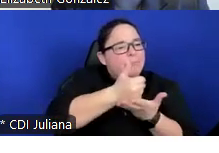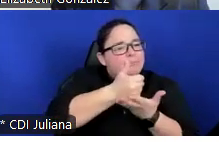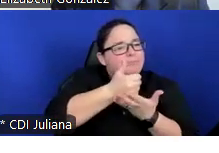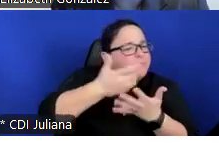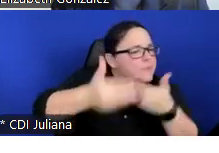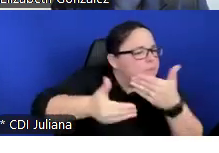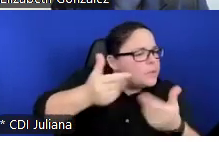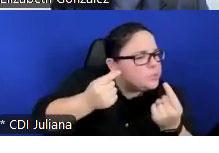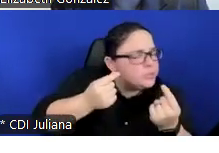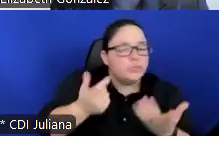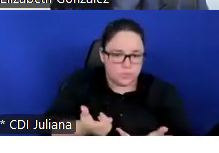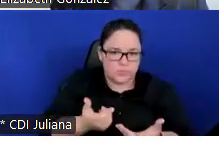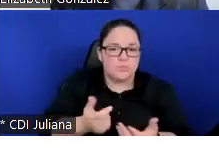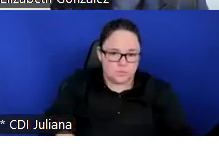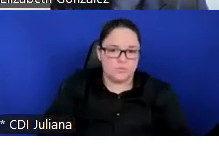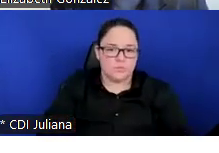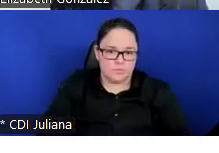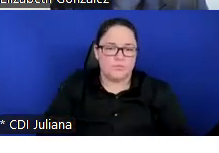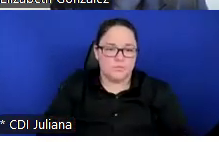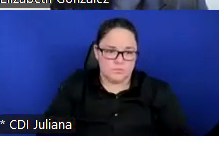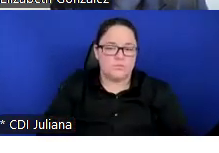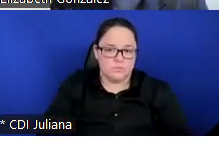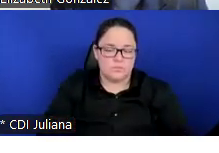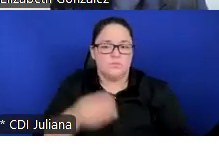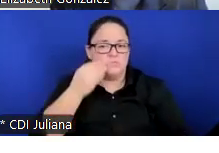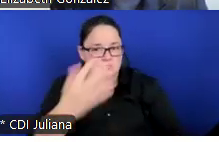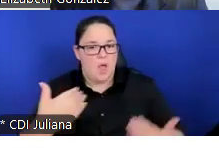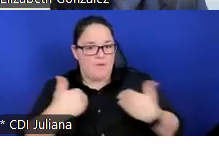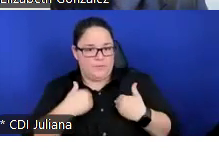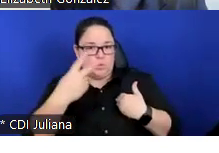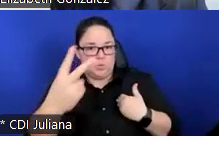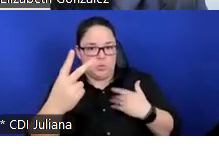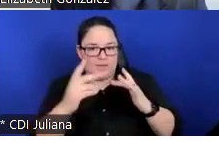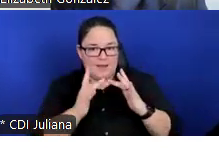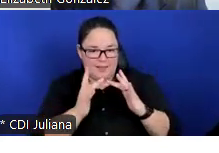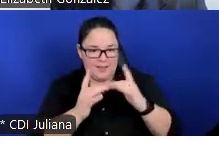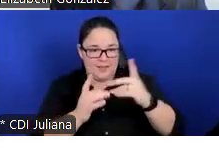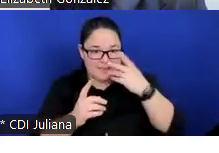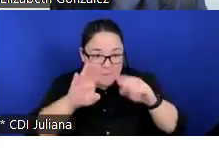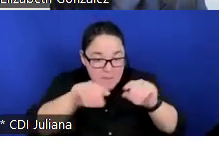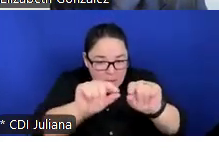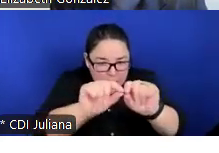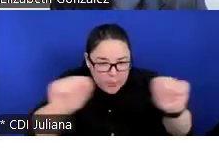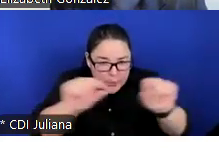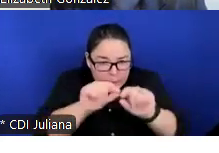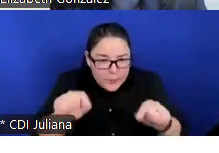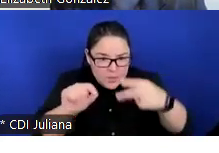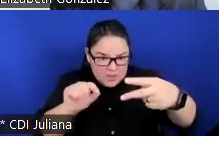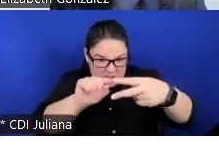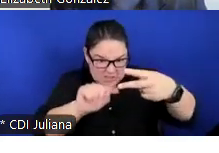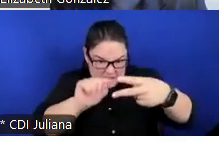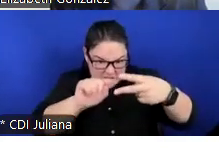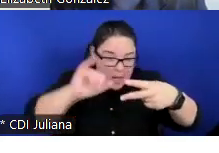There are 2 links at the bottom of this slide to 2 organizations in Los Angeles County that can